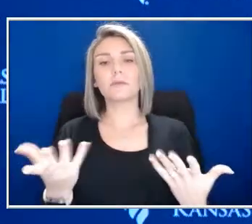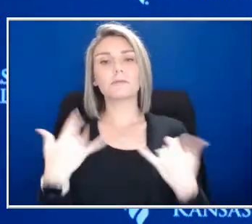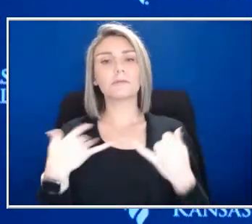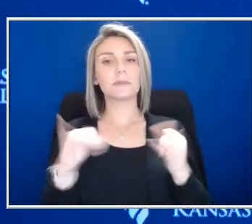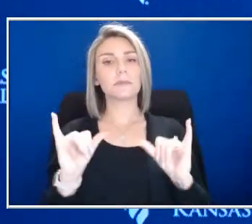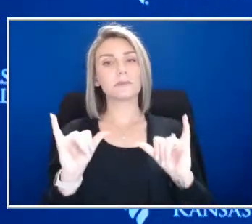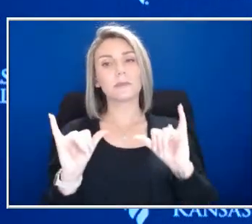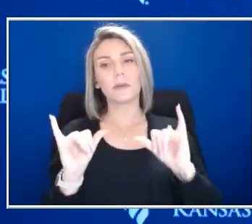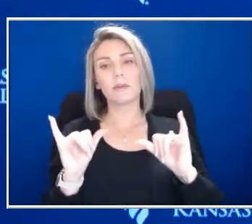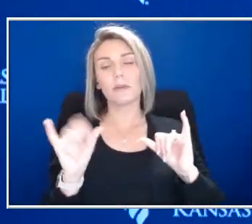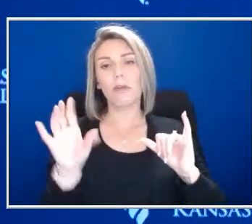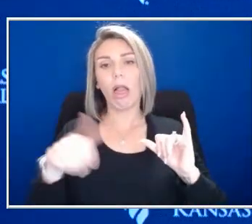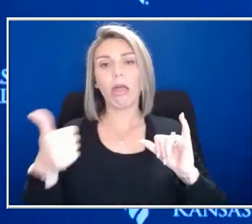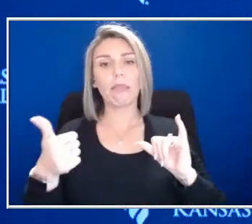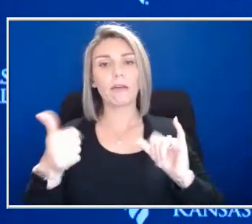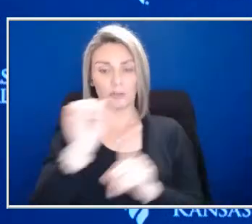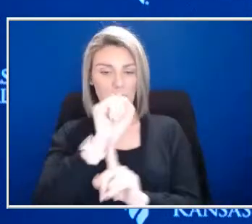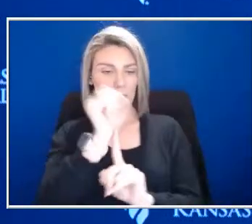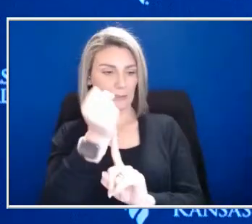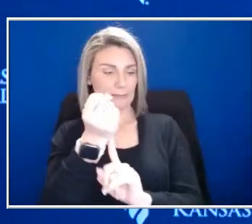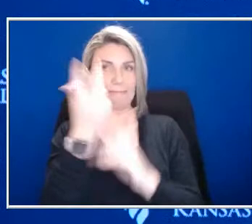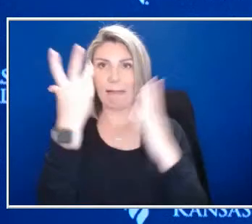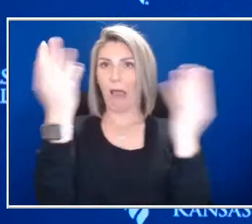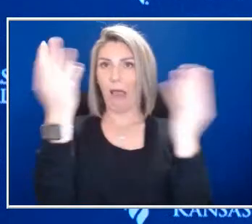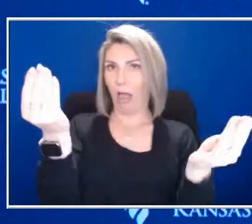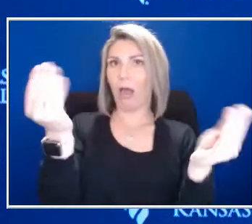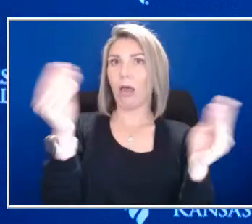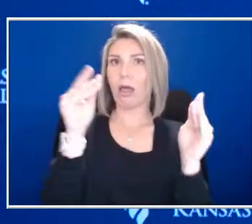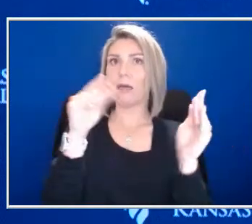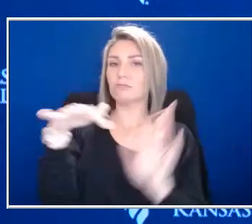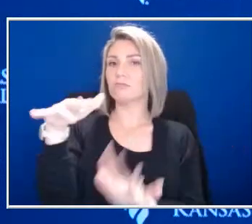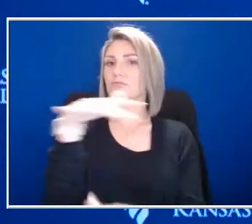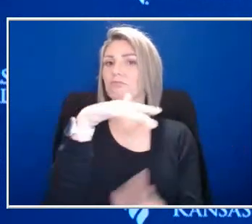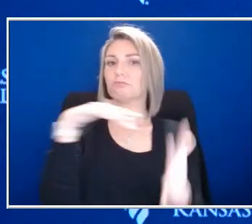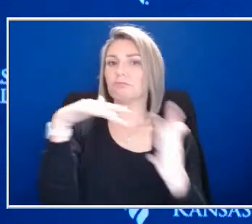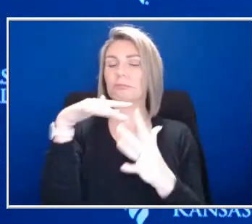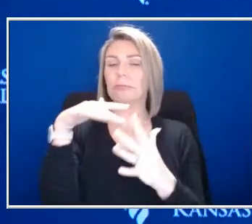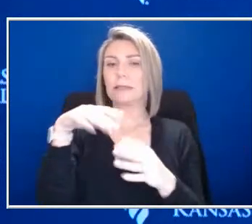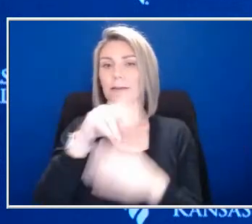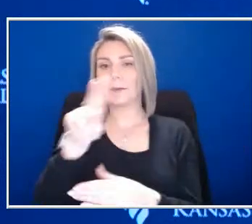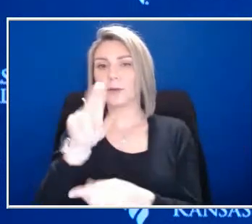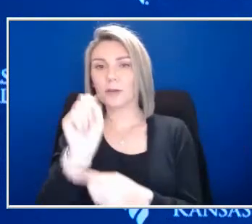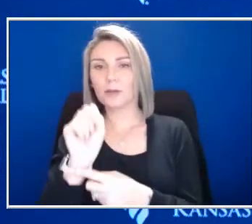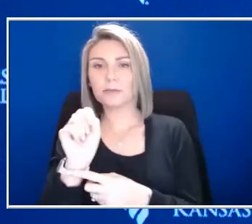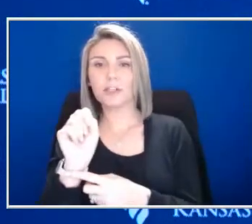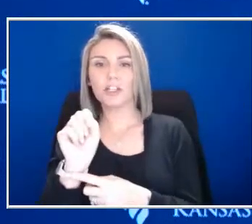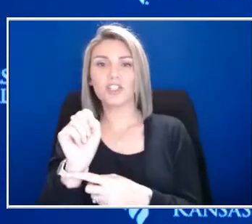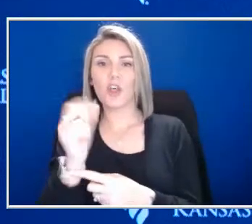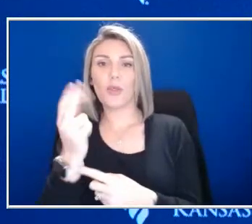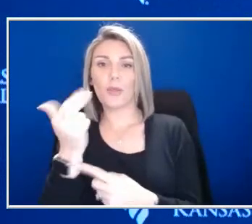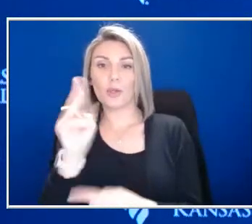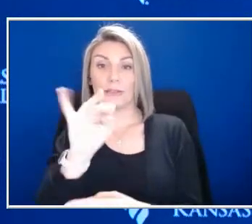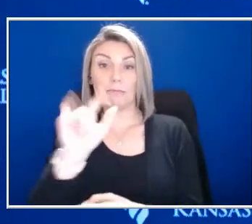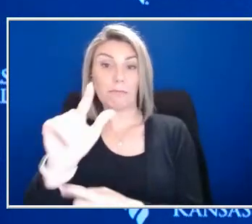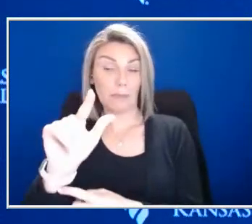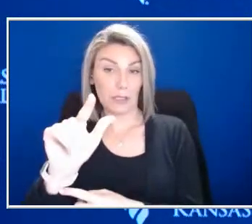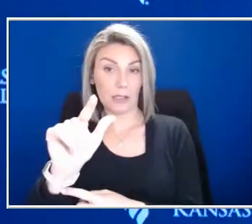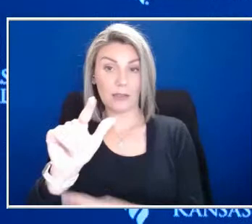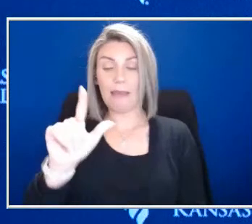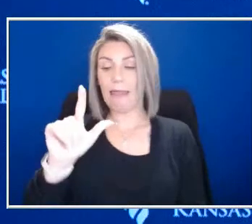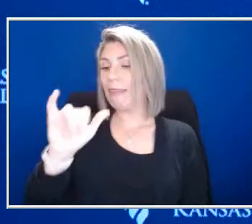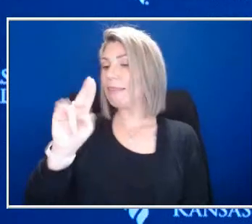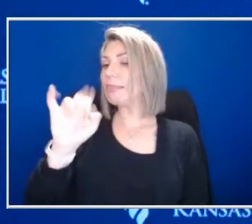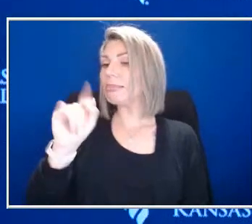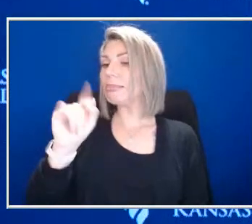other cases out there probably. And we know that in the United States there are 13 million cases of latent tuberculosis